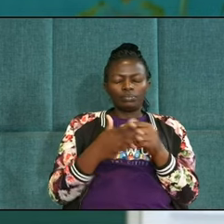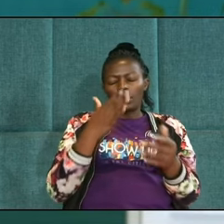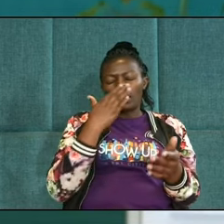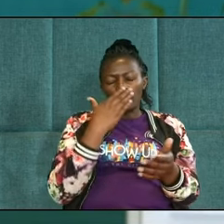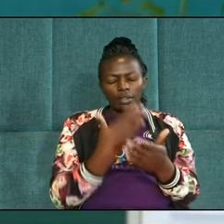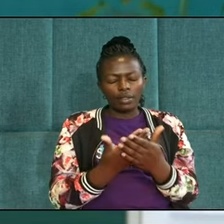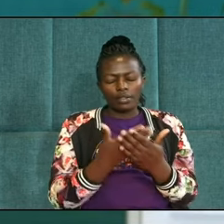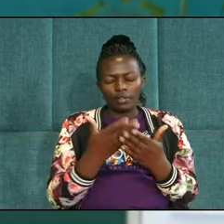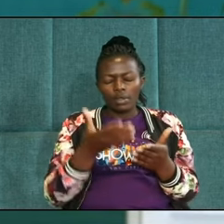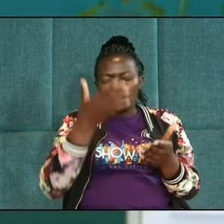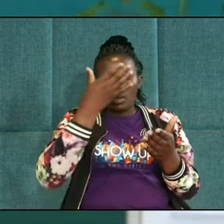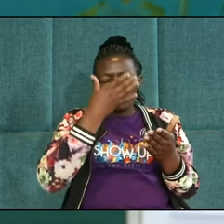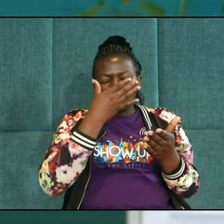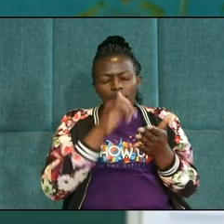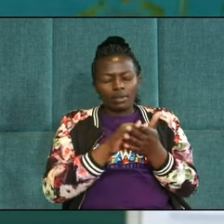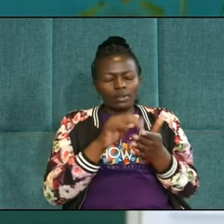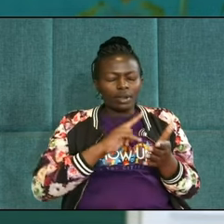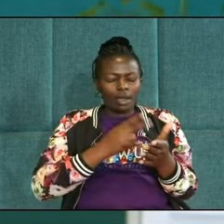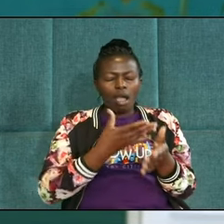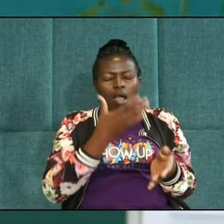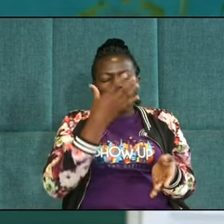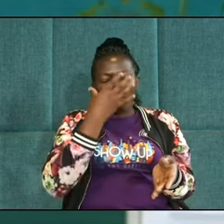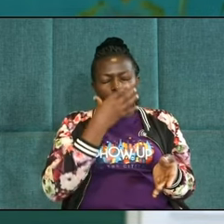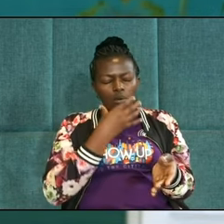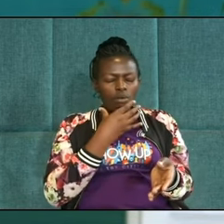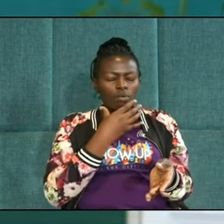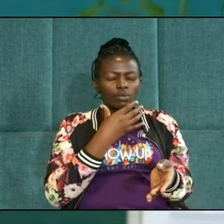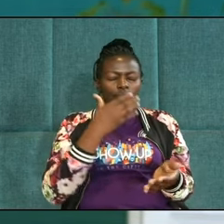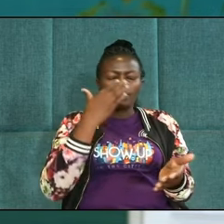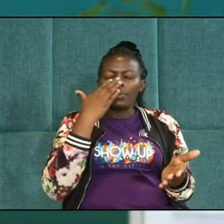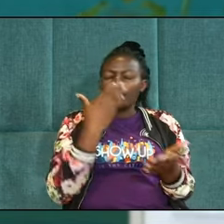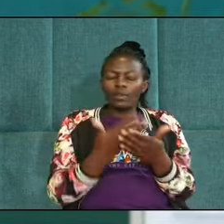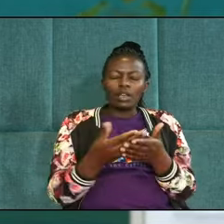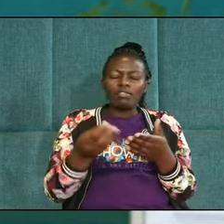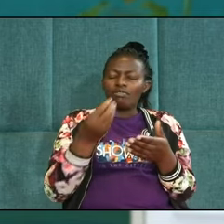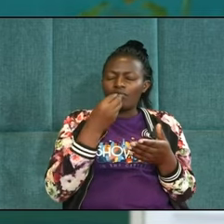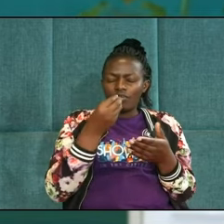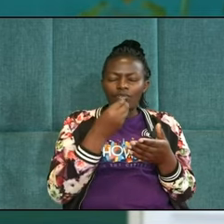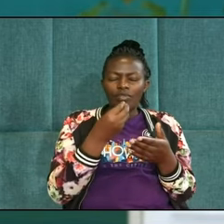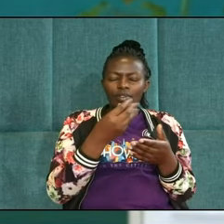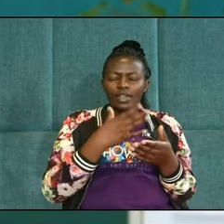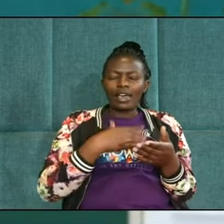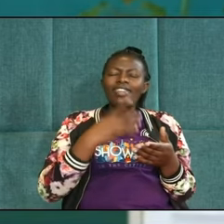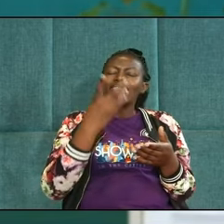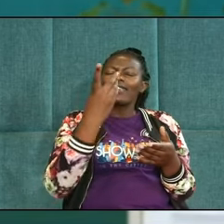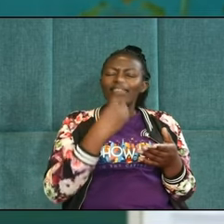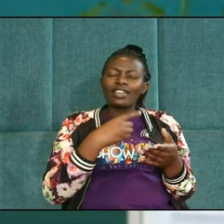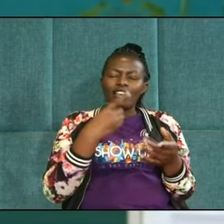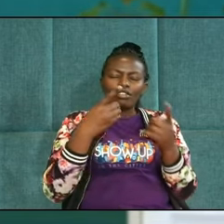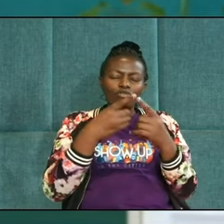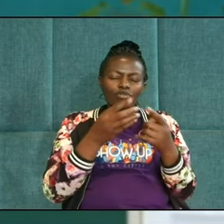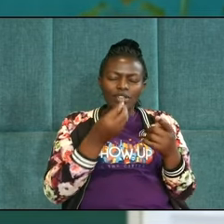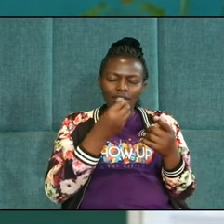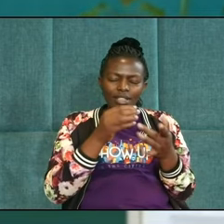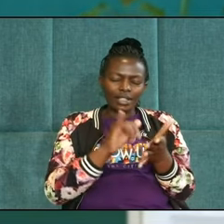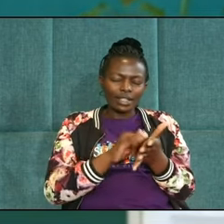Thank you for the air that we breathe. Thank you for the food and the appetite that we have.